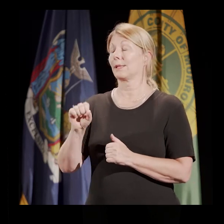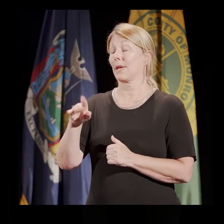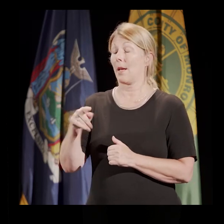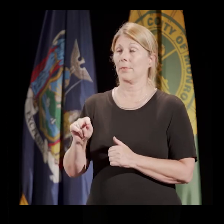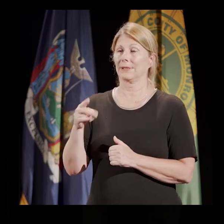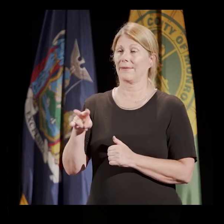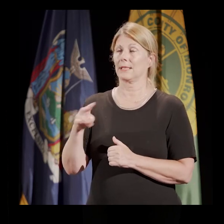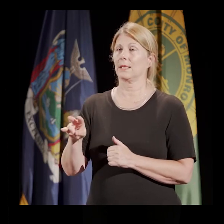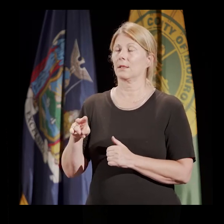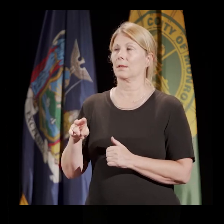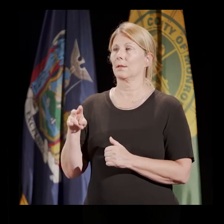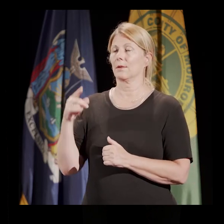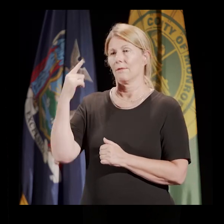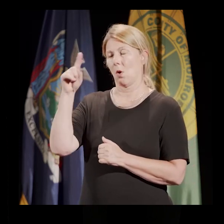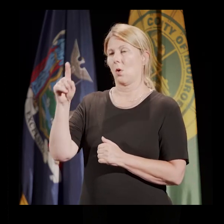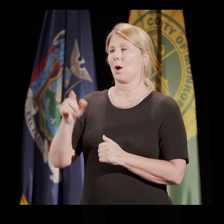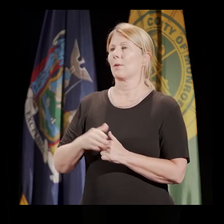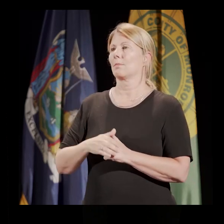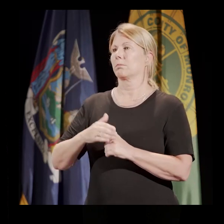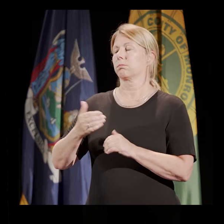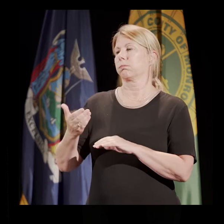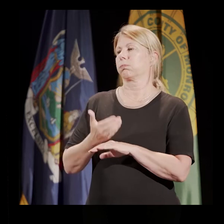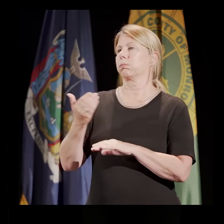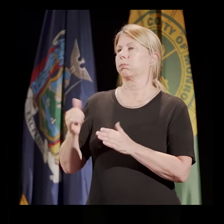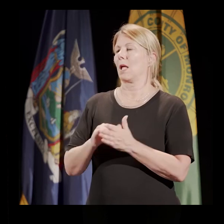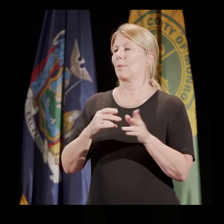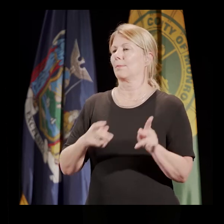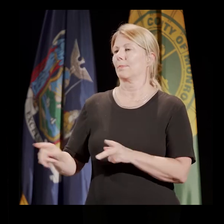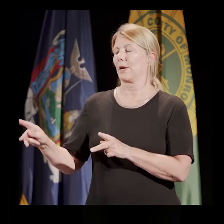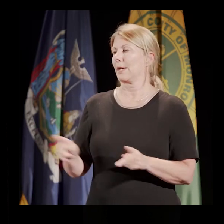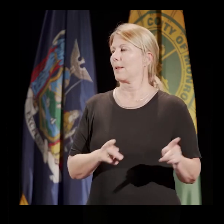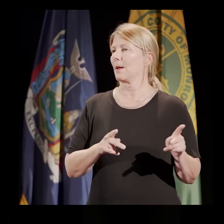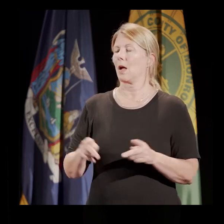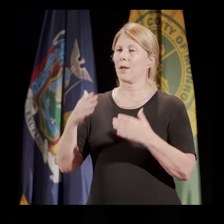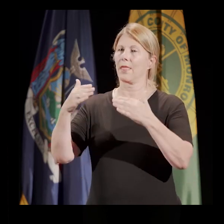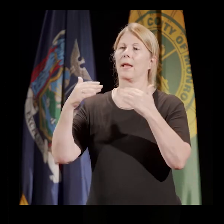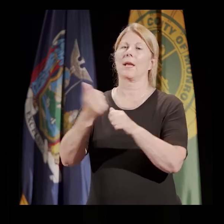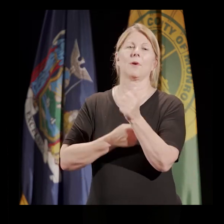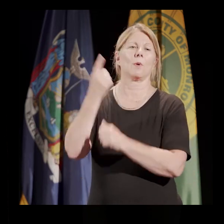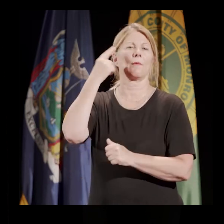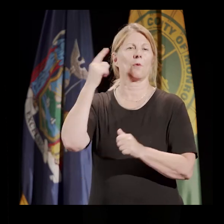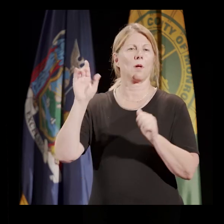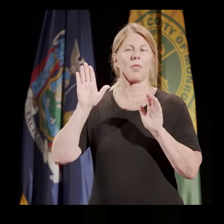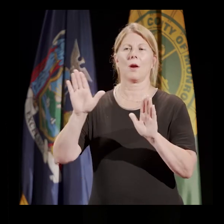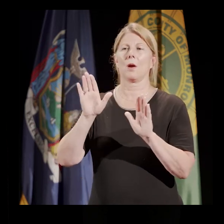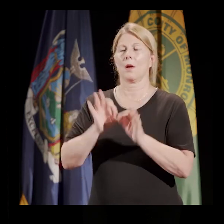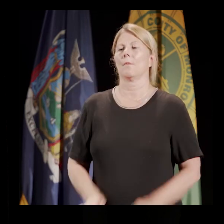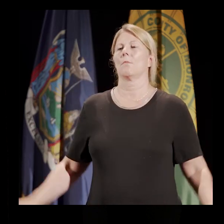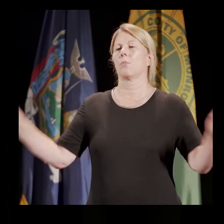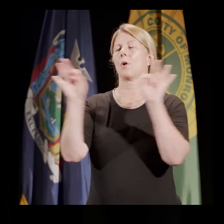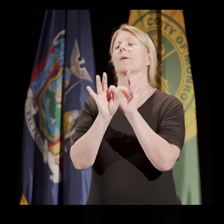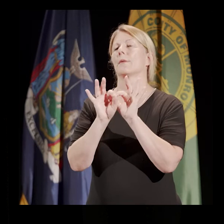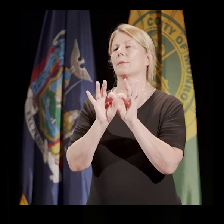my council colleagues for their work and important partnership on these very important initiatives. So there you have